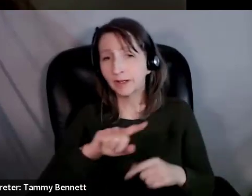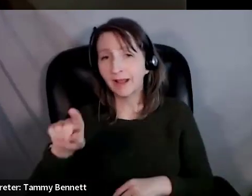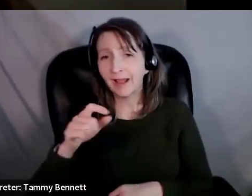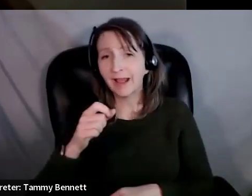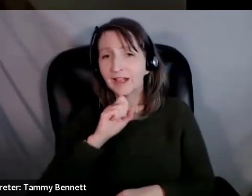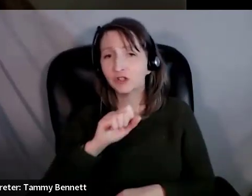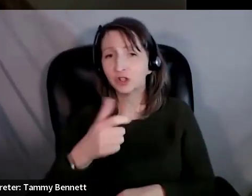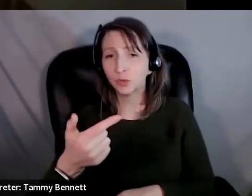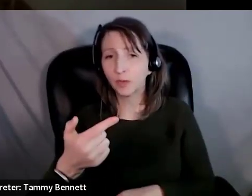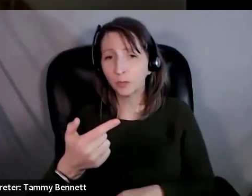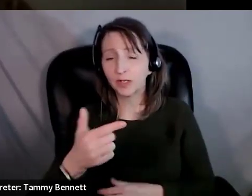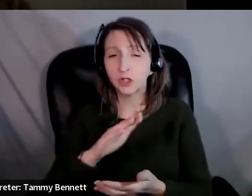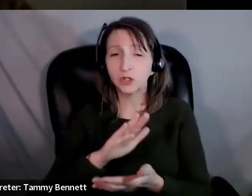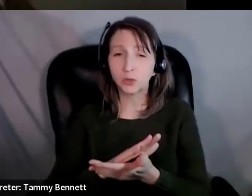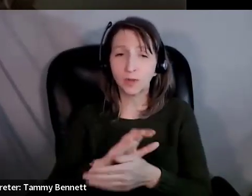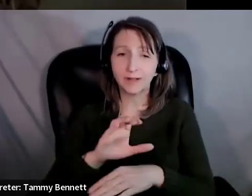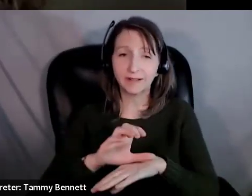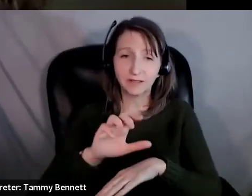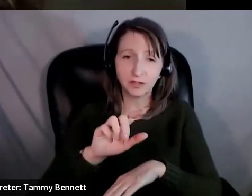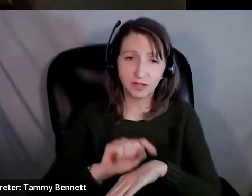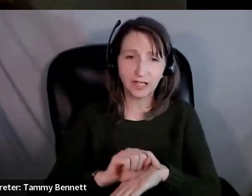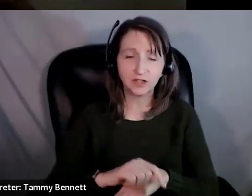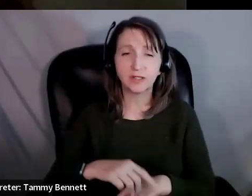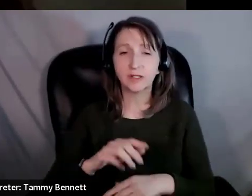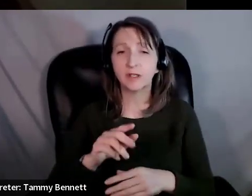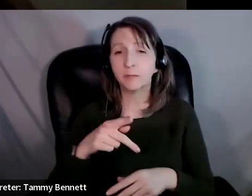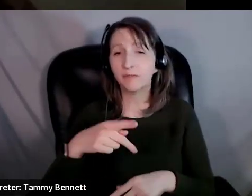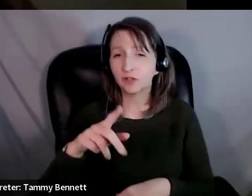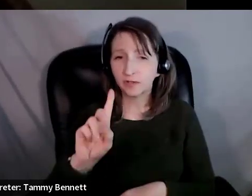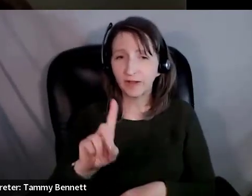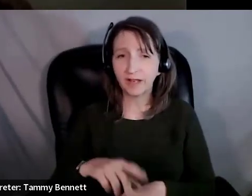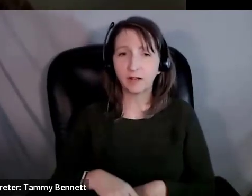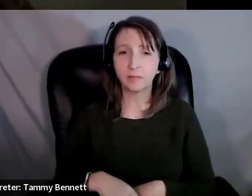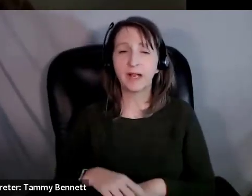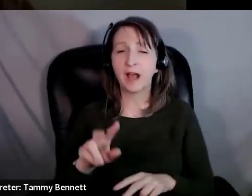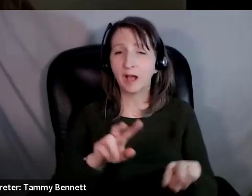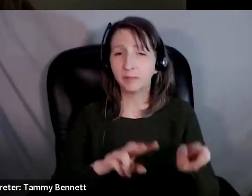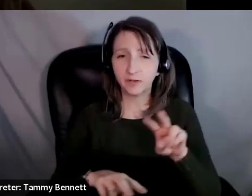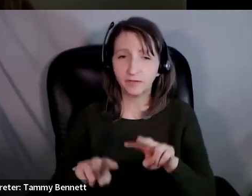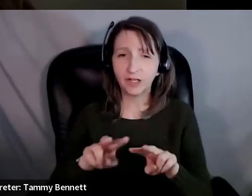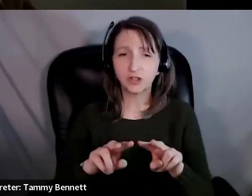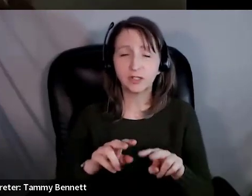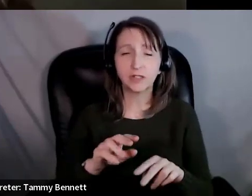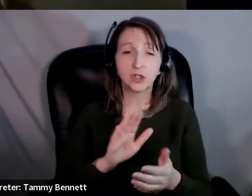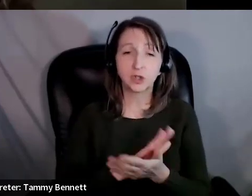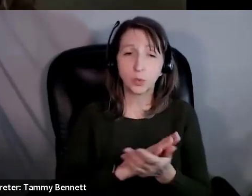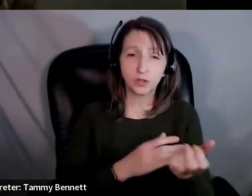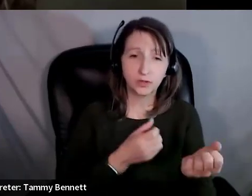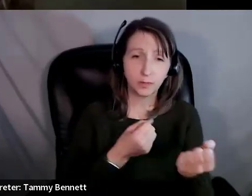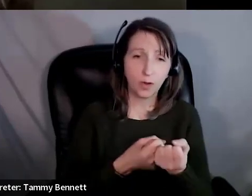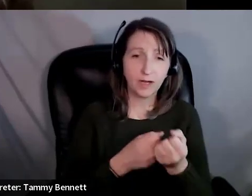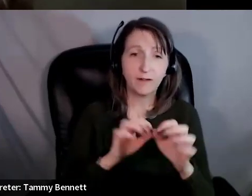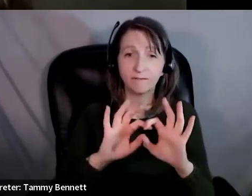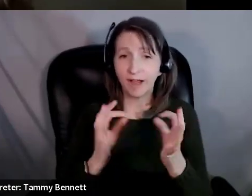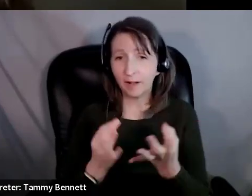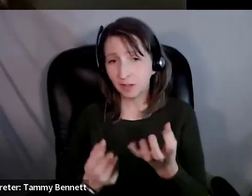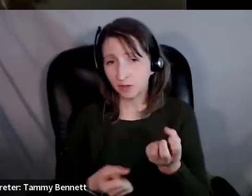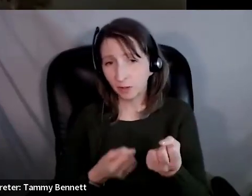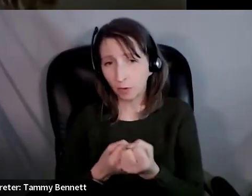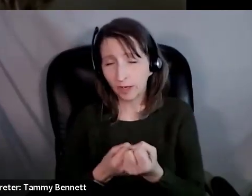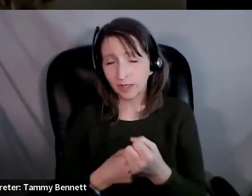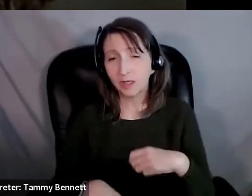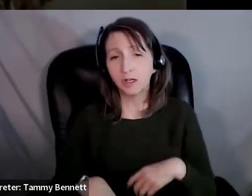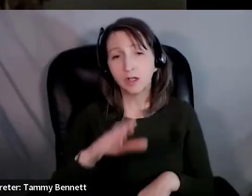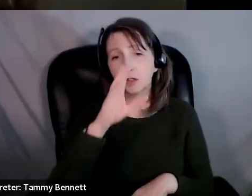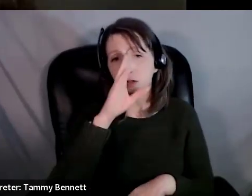consultations, professional developments, observations, school support, family support, um, and direct student support, depending on the case.